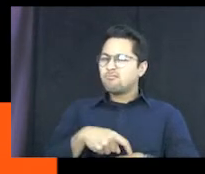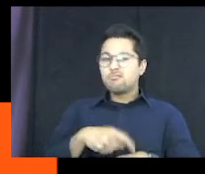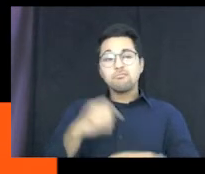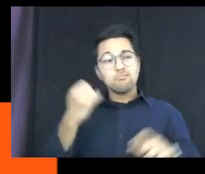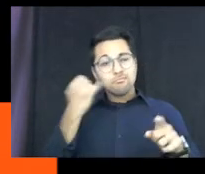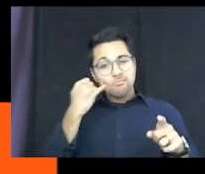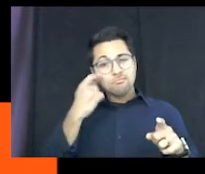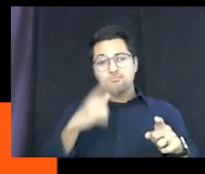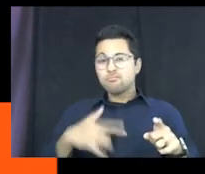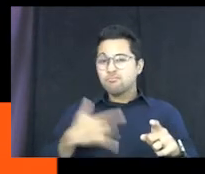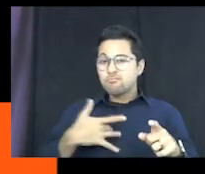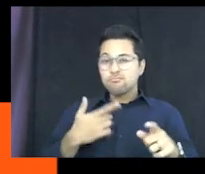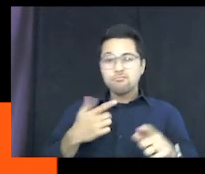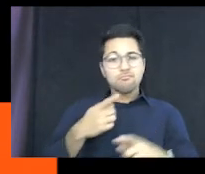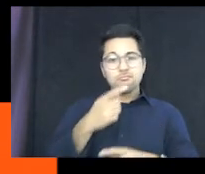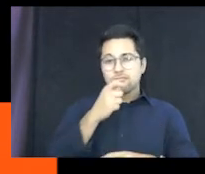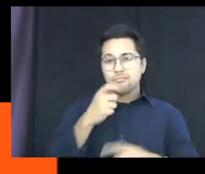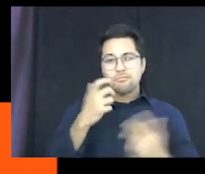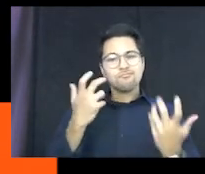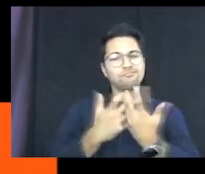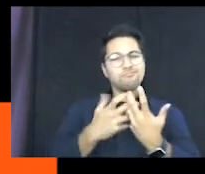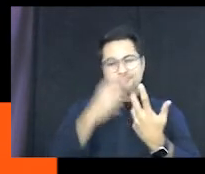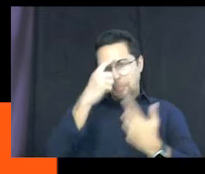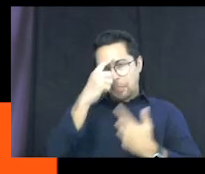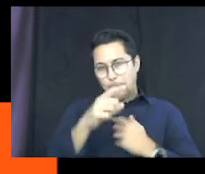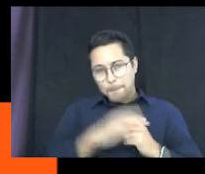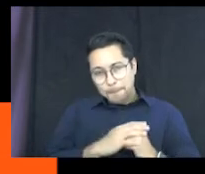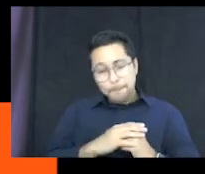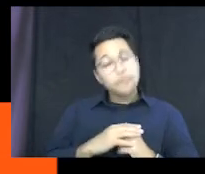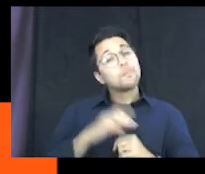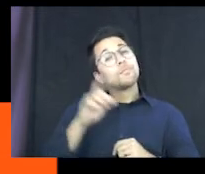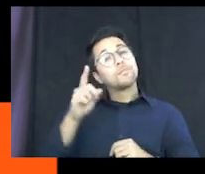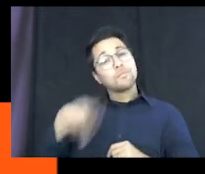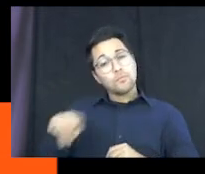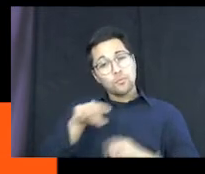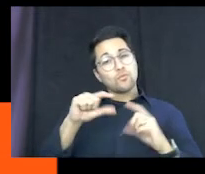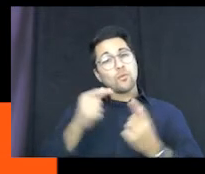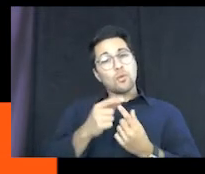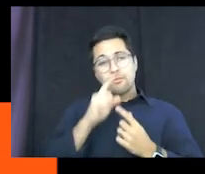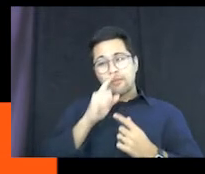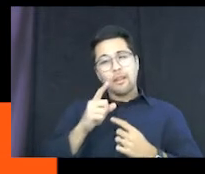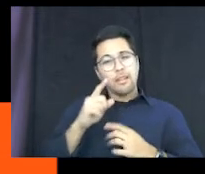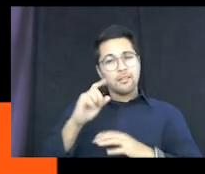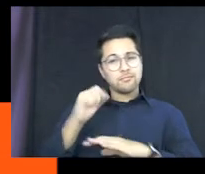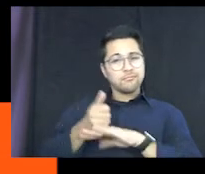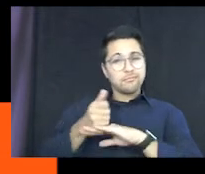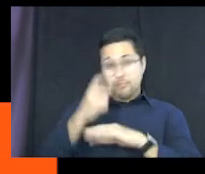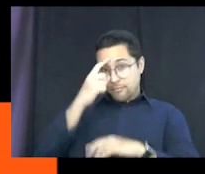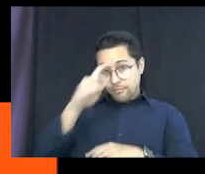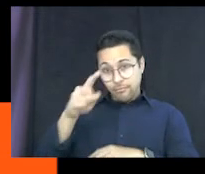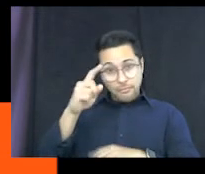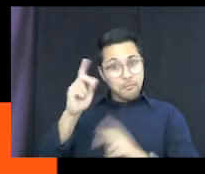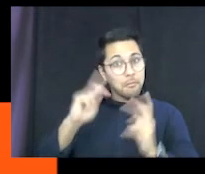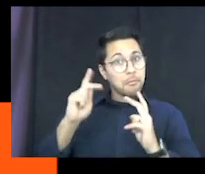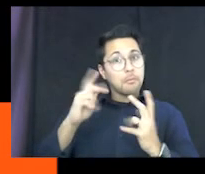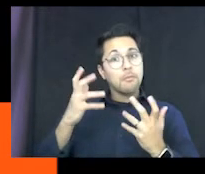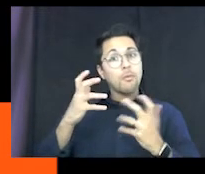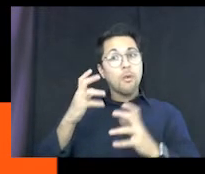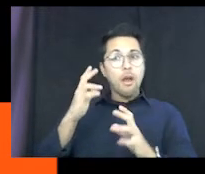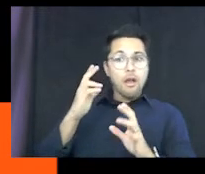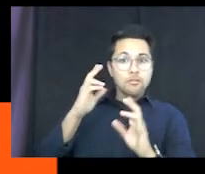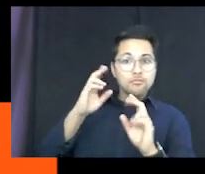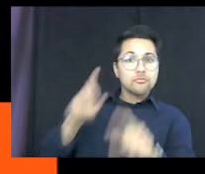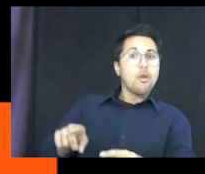they feel it isn't working for them. These groups are ultimately designed for people who want to be